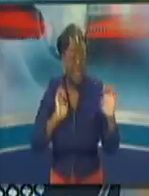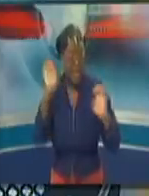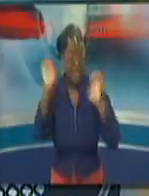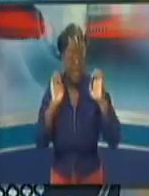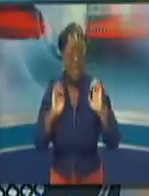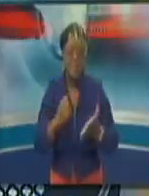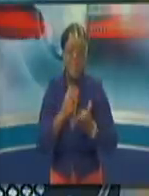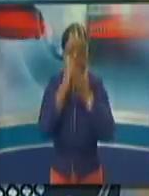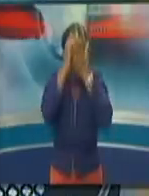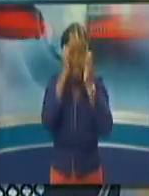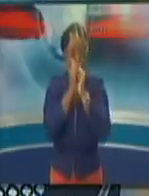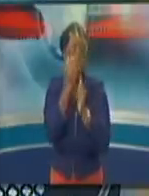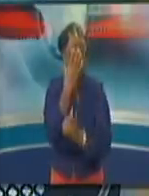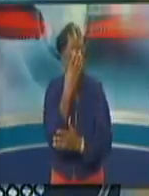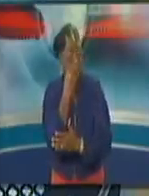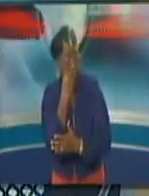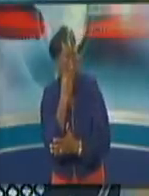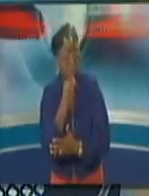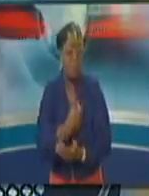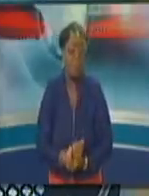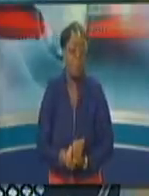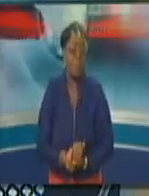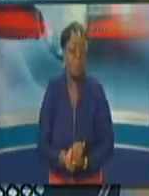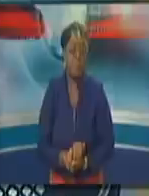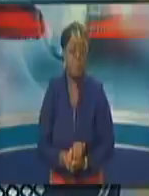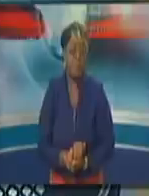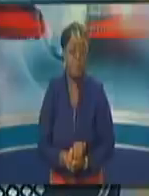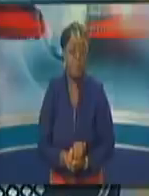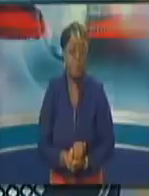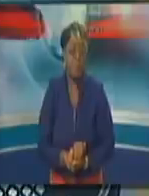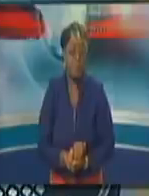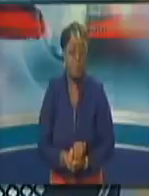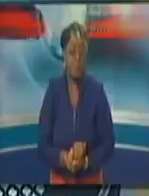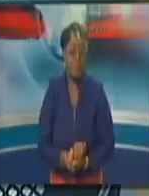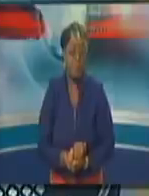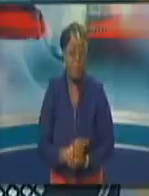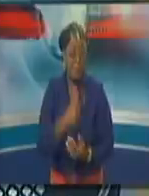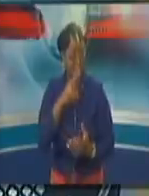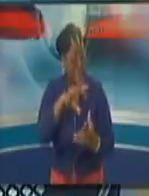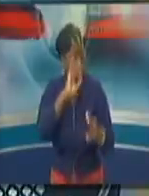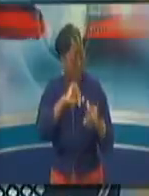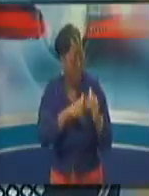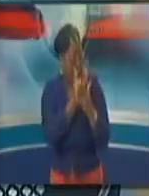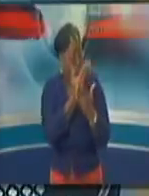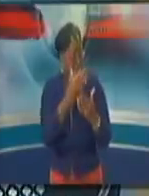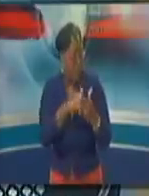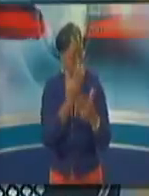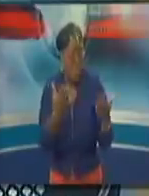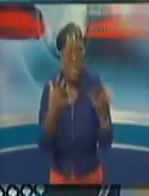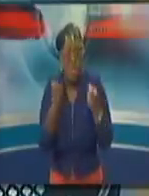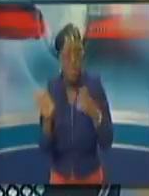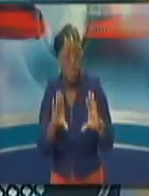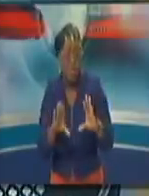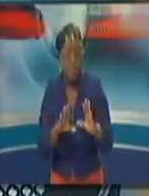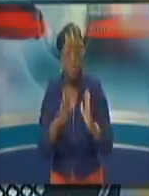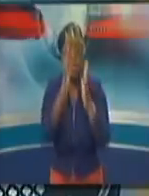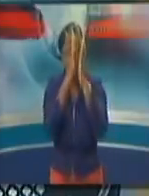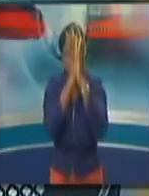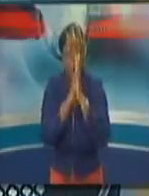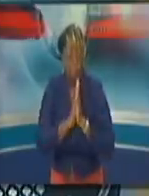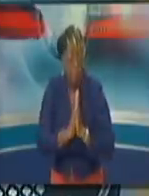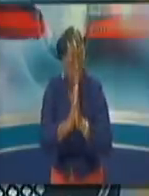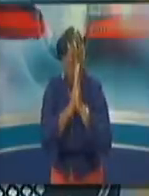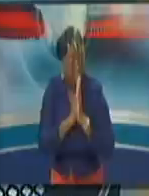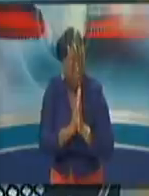could be difficult at a time like this. Engage in new hobbies. Don't forget your spirituality. Prayer and meditation